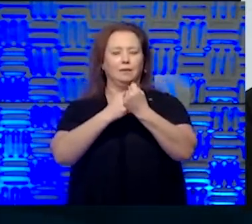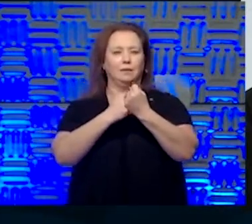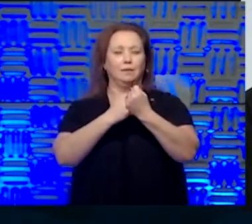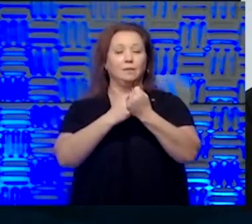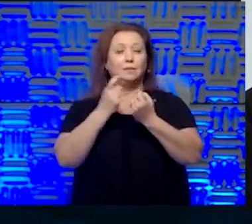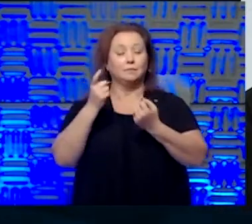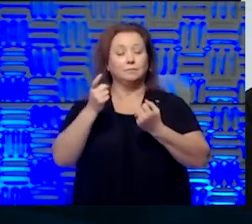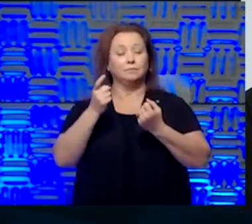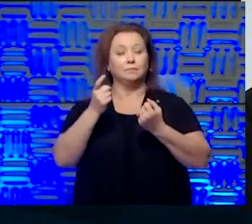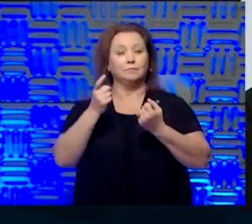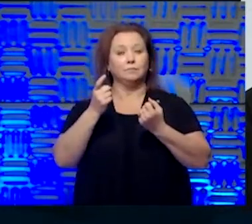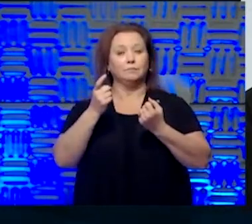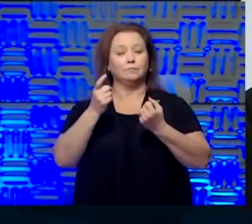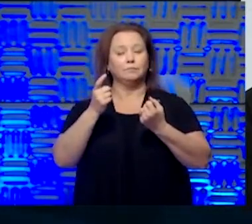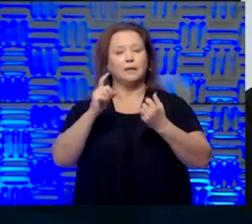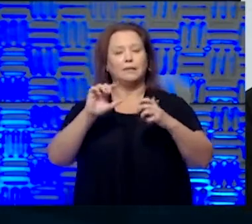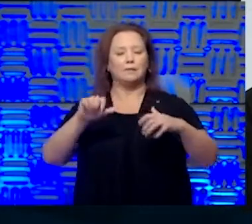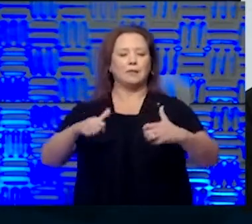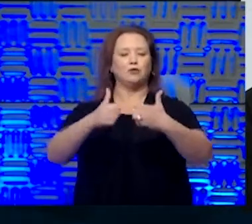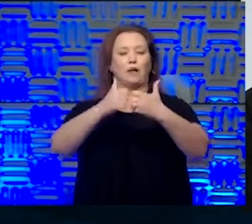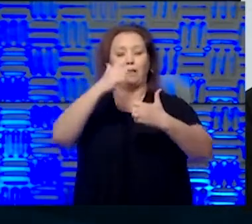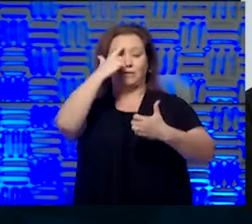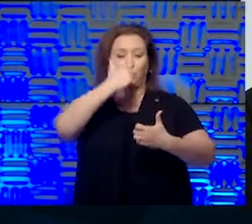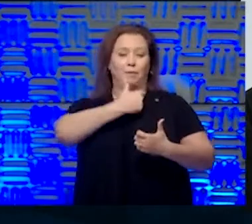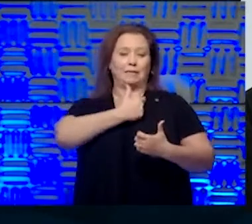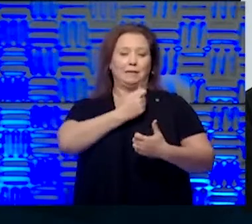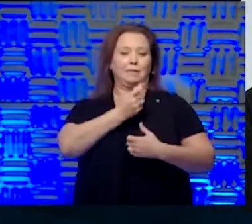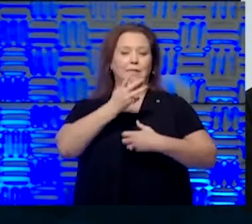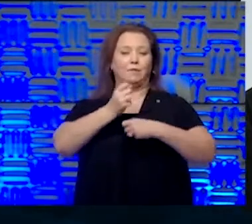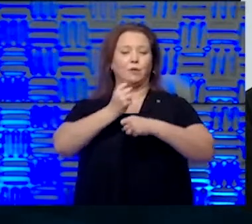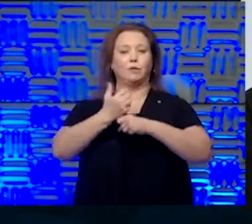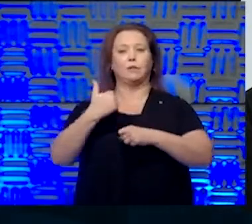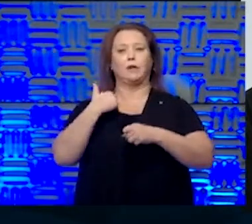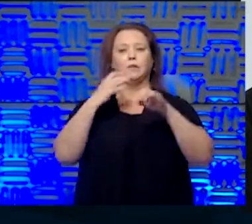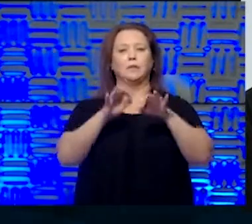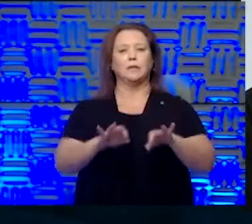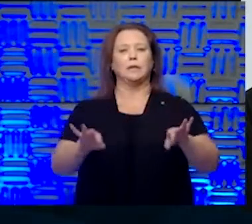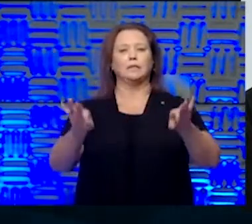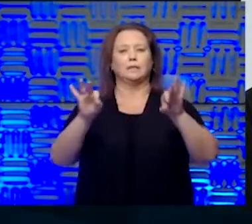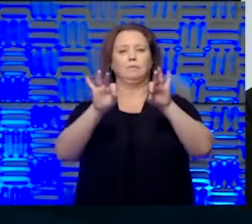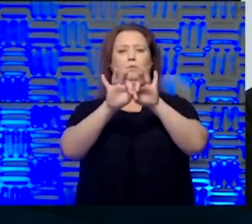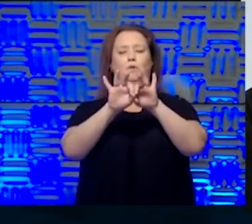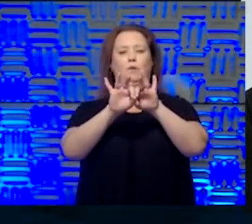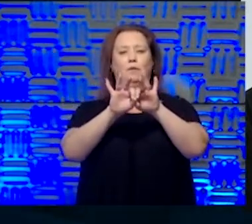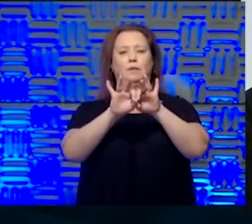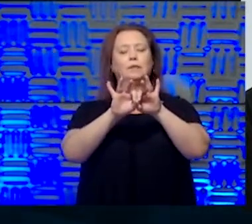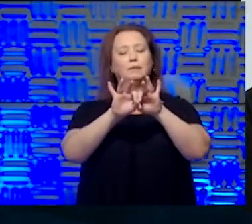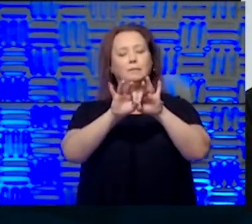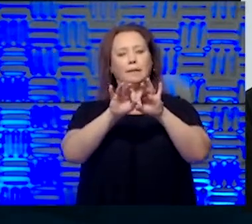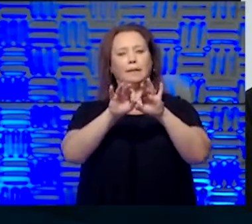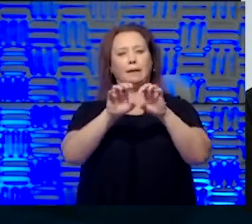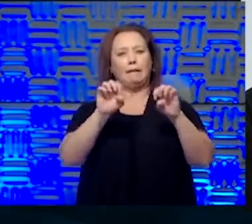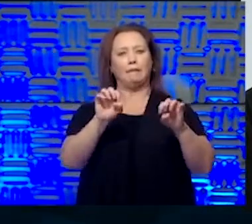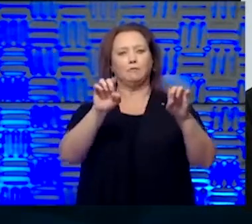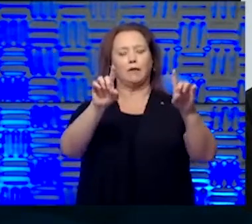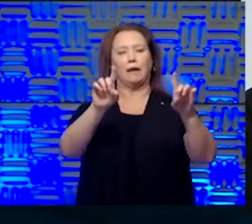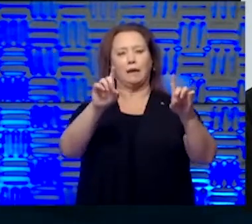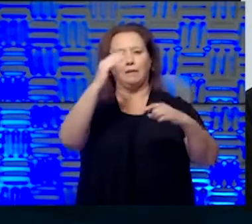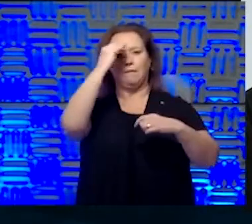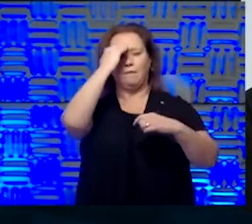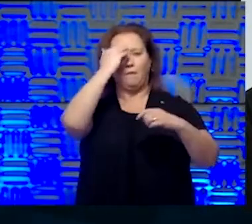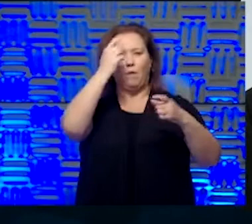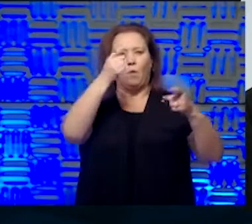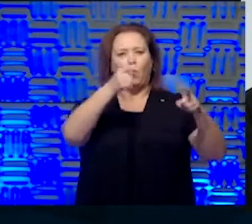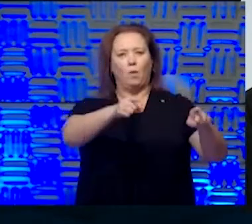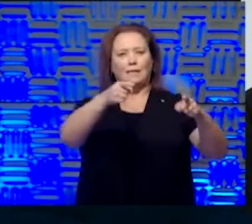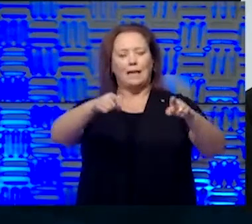as a challenge for myself a few years ago, it has been important to stay informed and abreast of the issues that